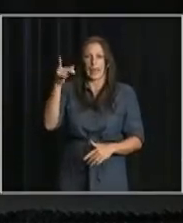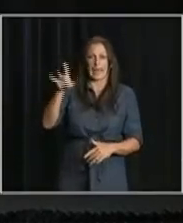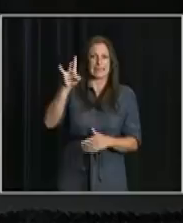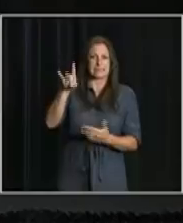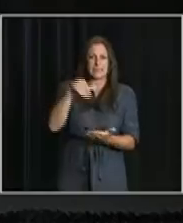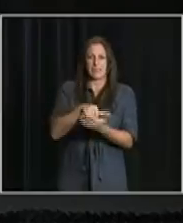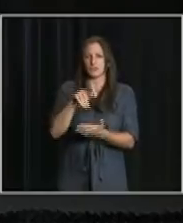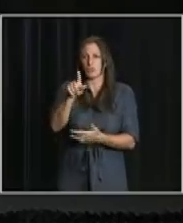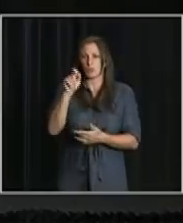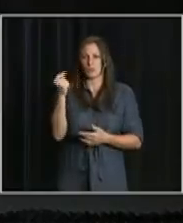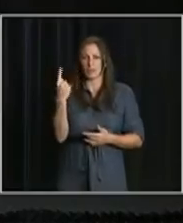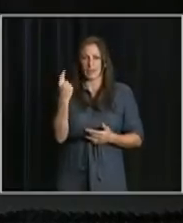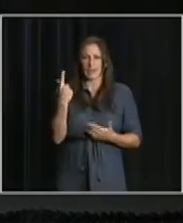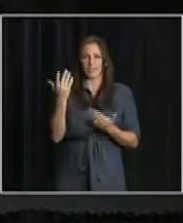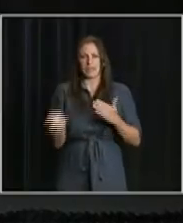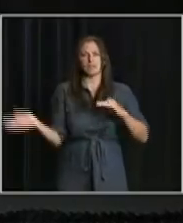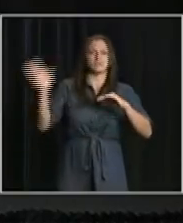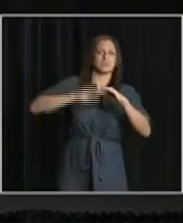18,111, and then to